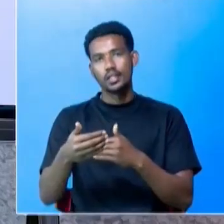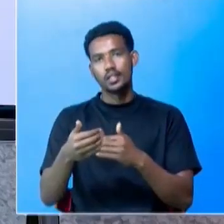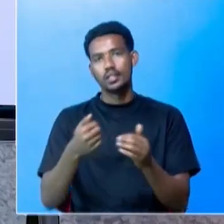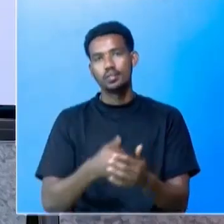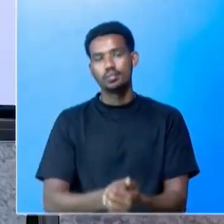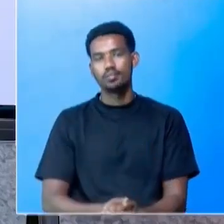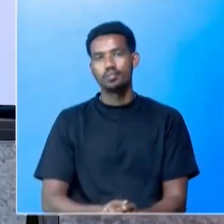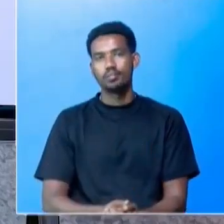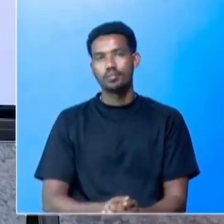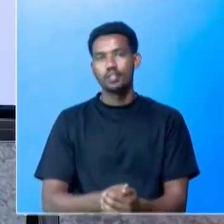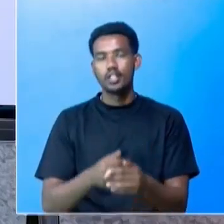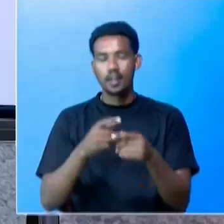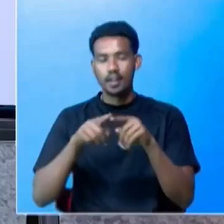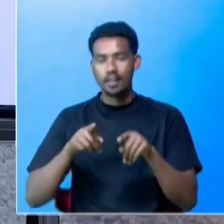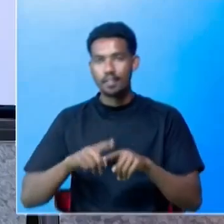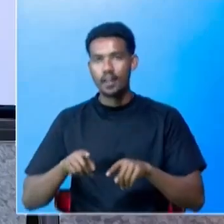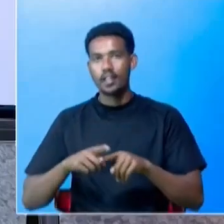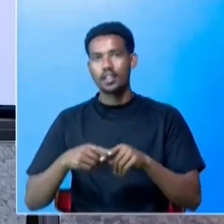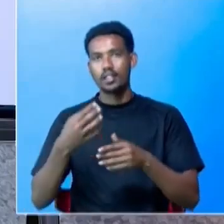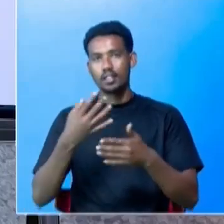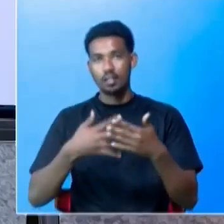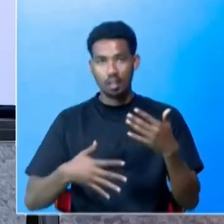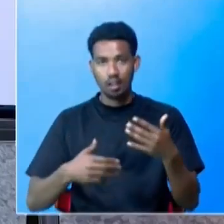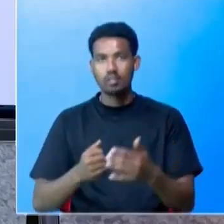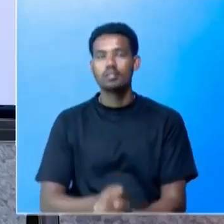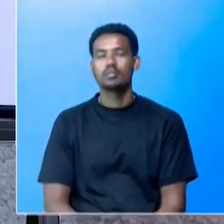use different details